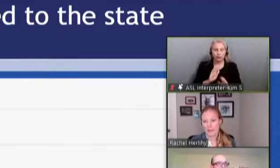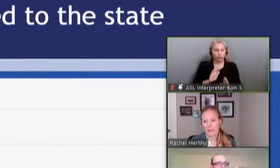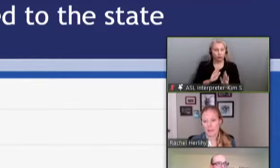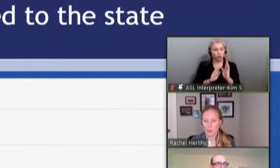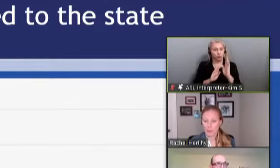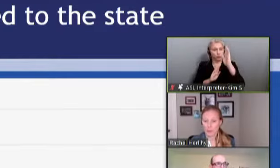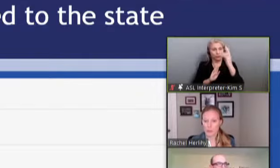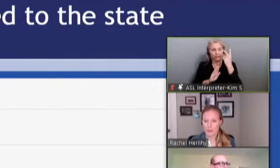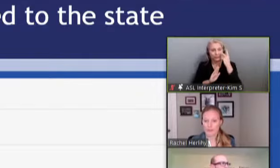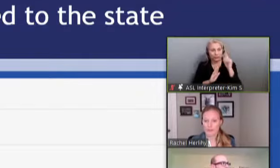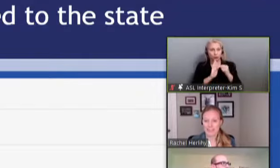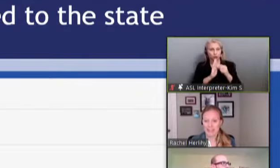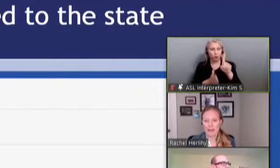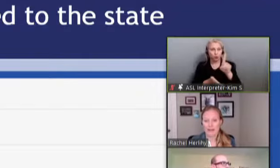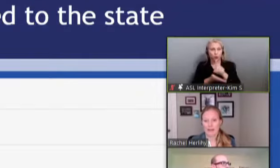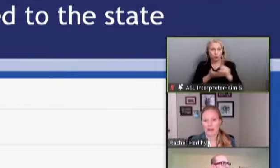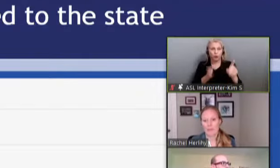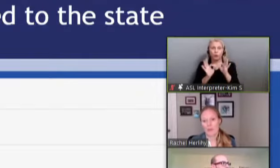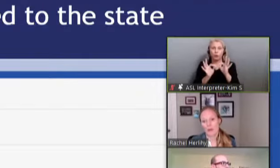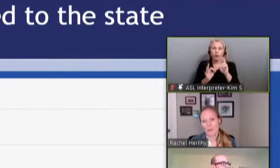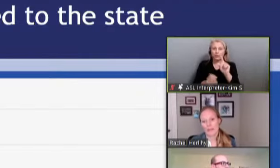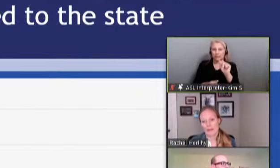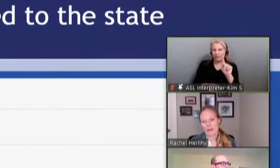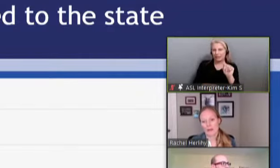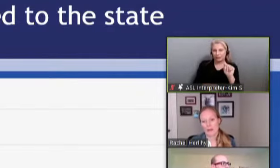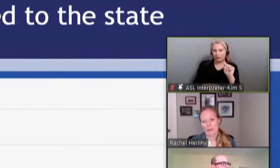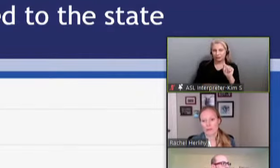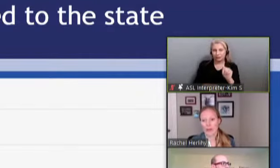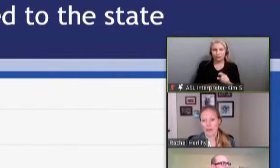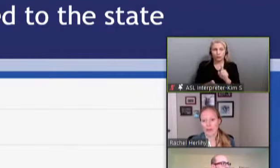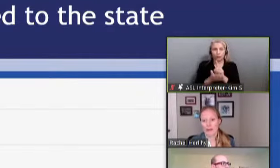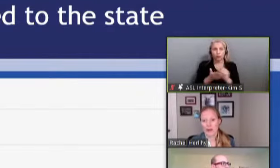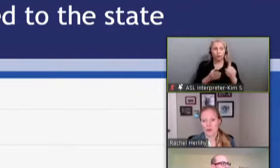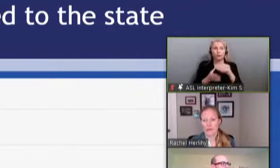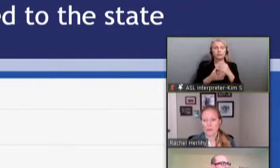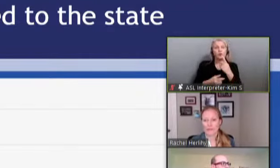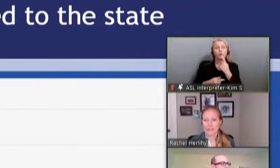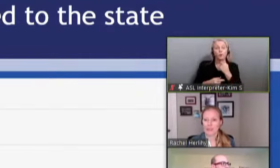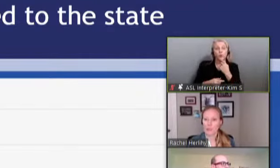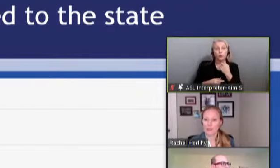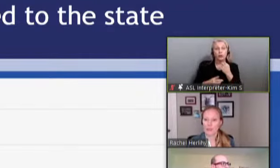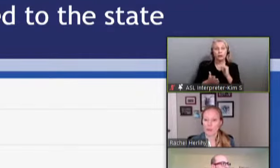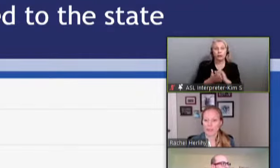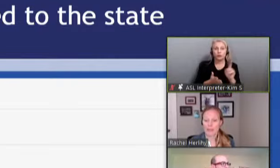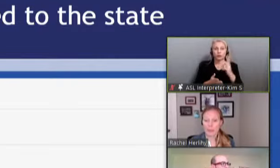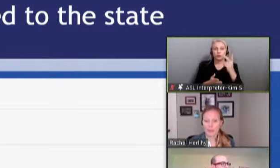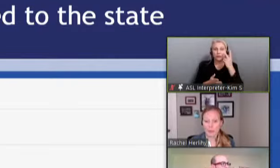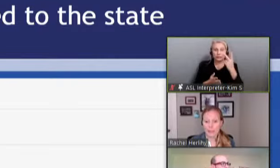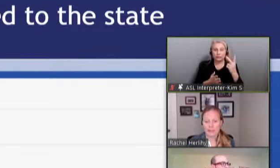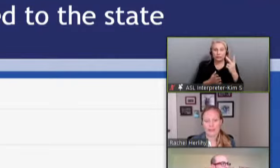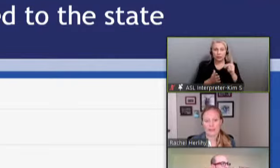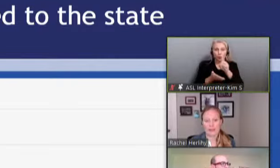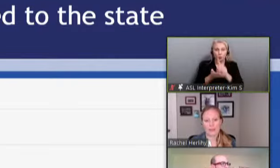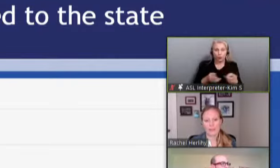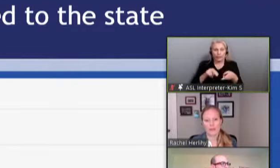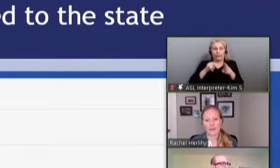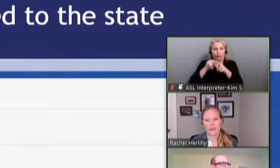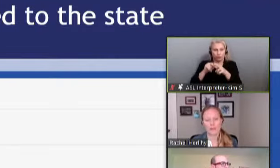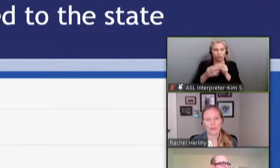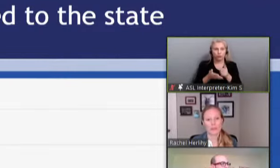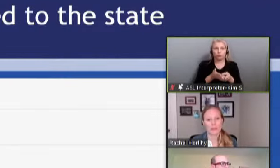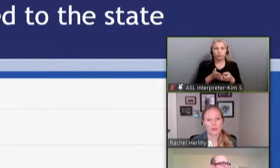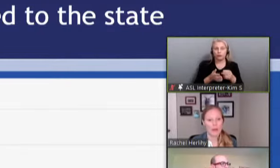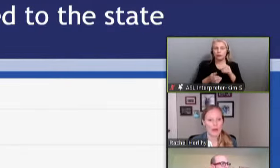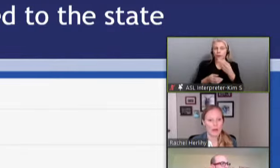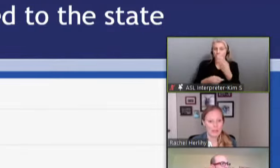you see here shows a week's worth of data. The weeks that are shown in red are weeks where we've seen a week over week increase, and then the weeks that are